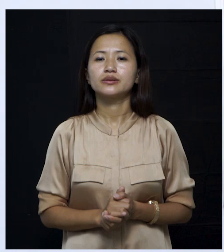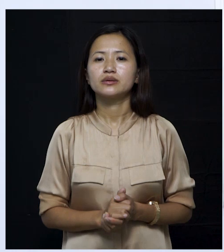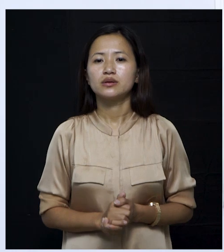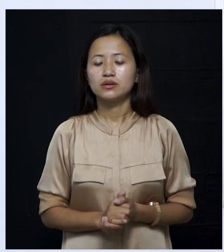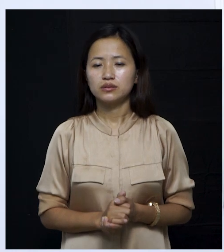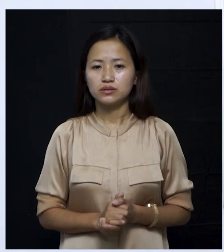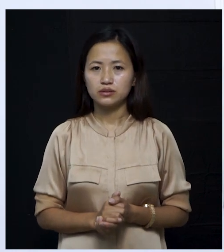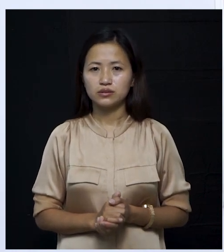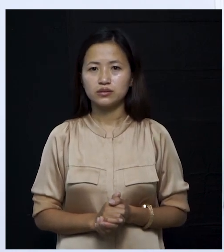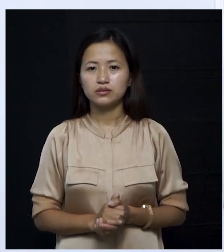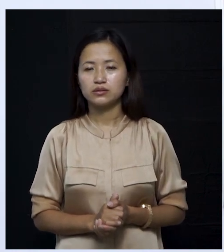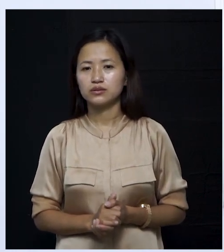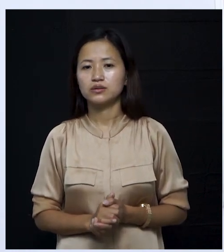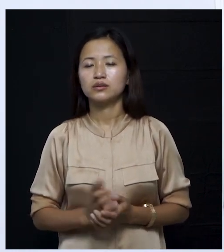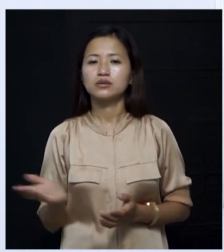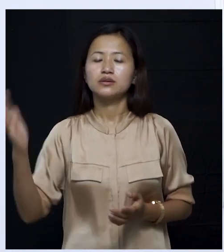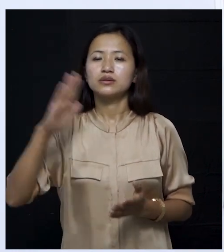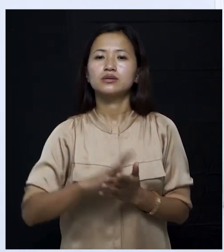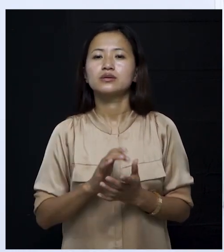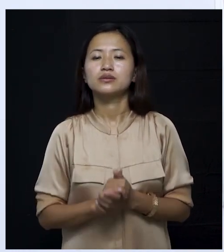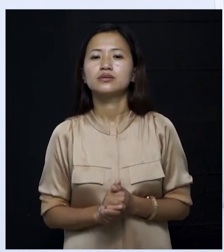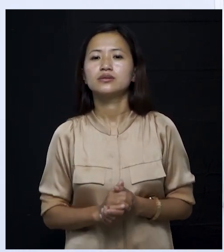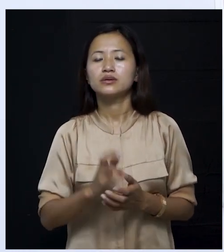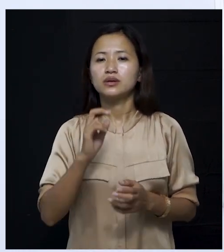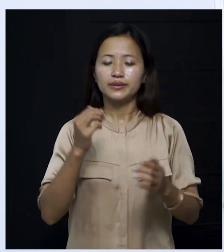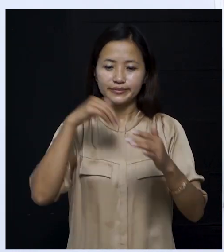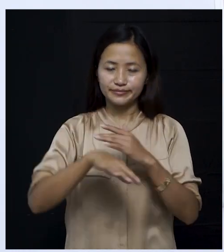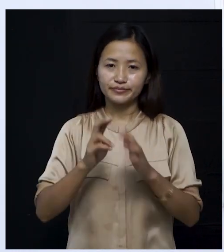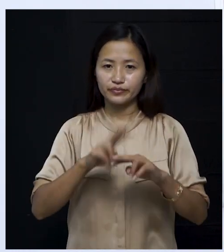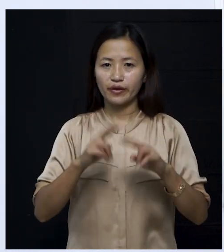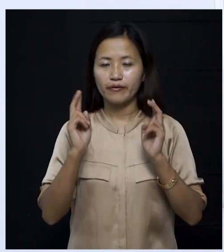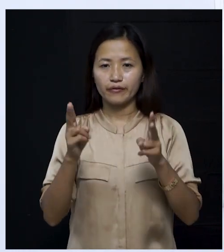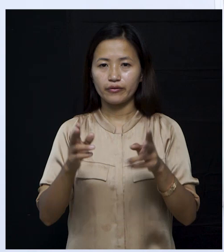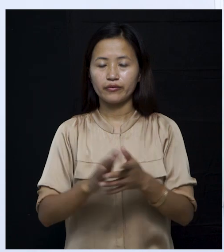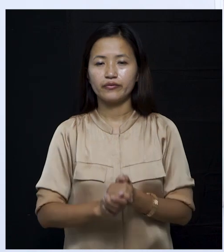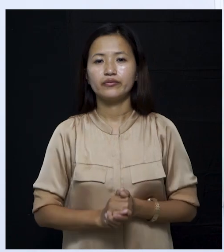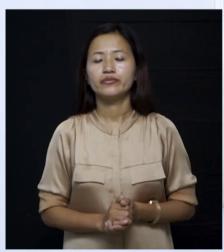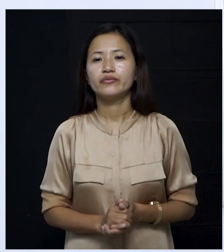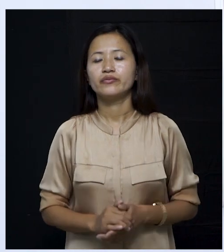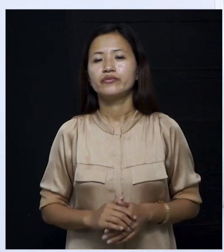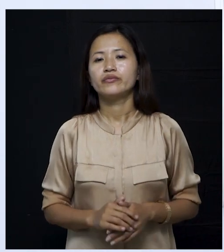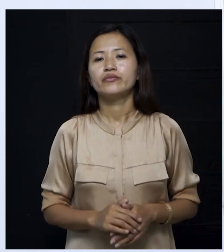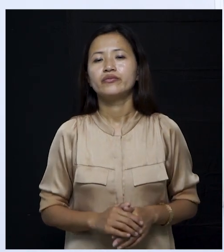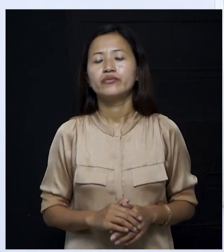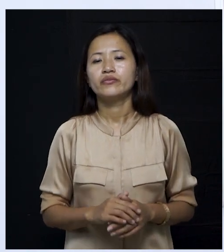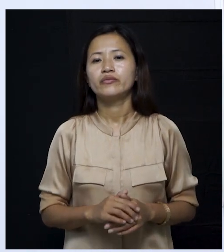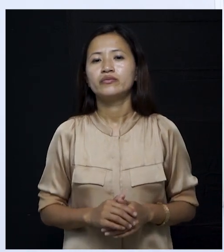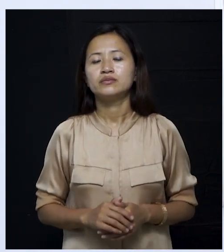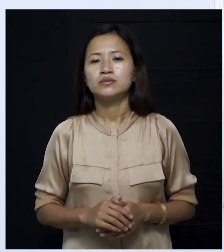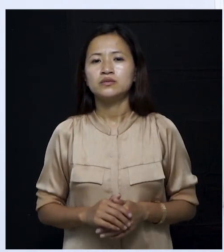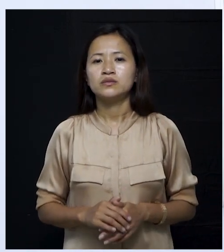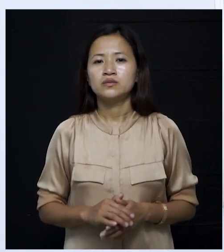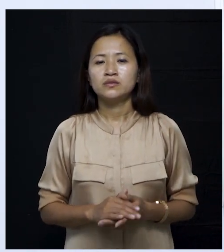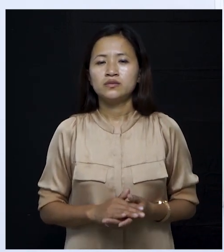okay, now second one, let's come to this informal. Okay, we will come to the informal.